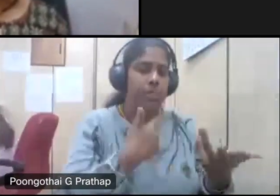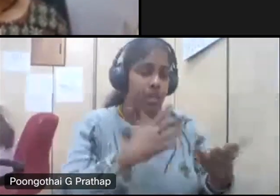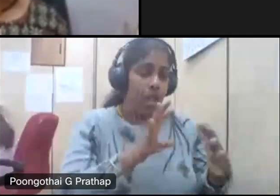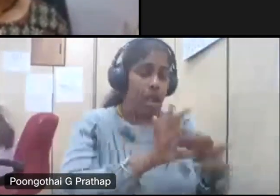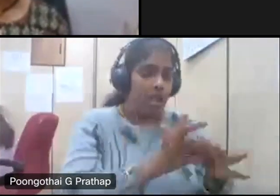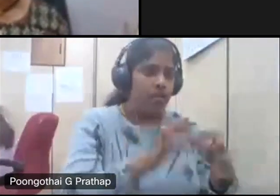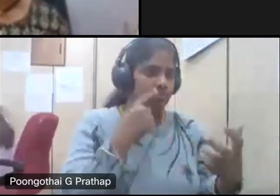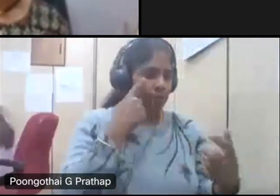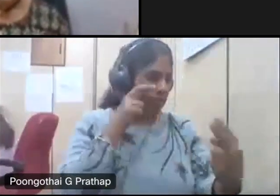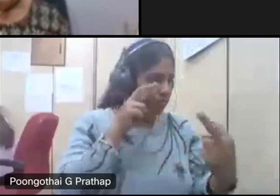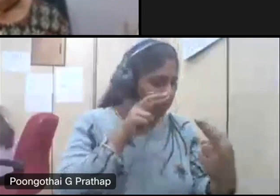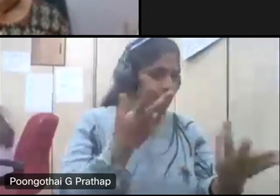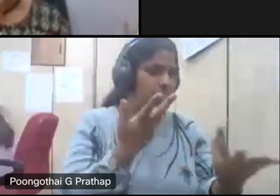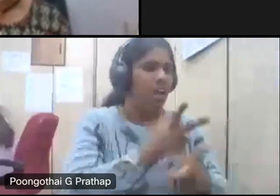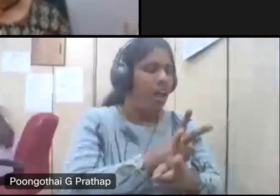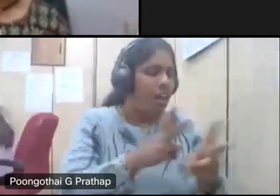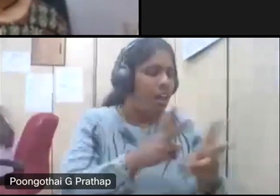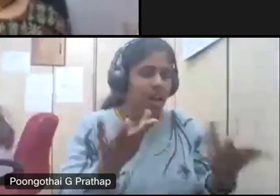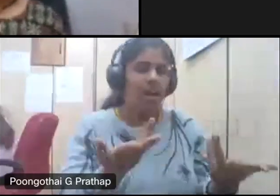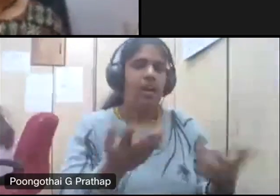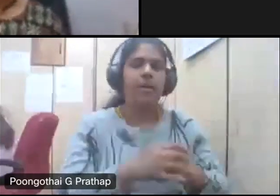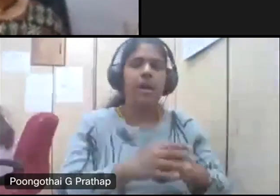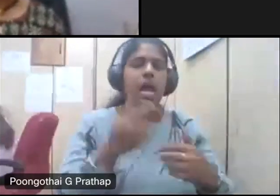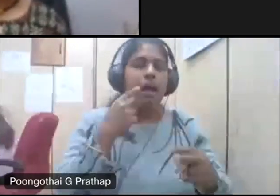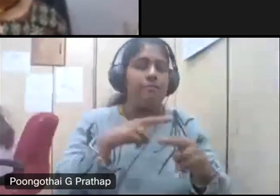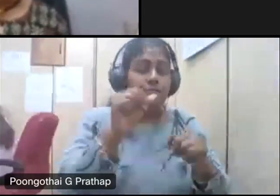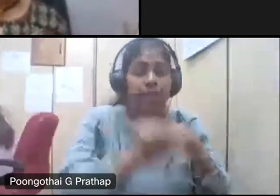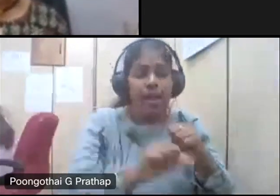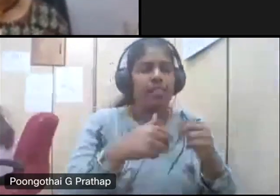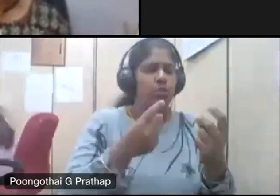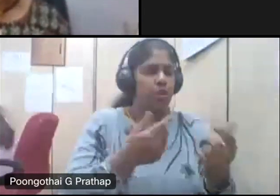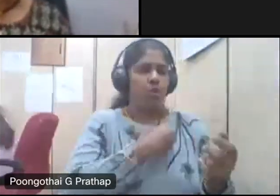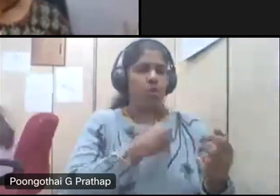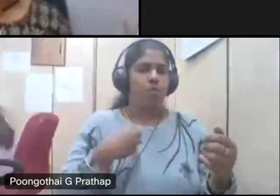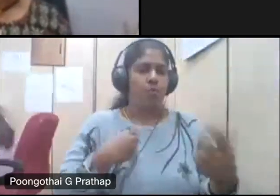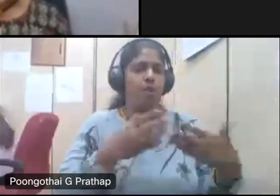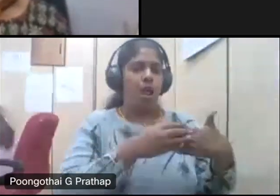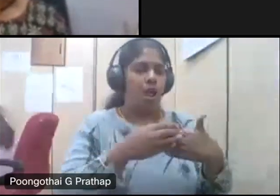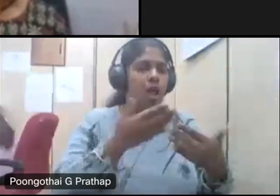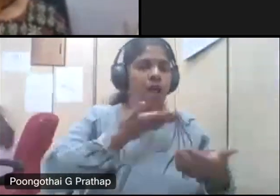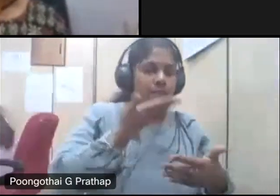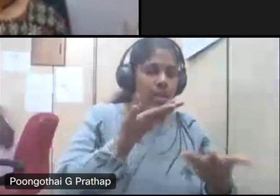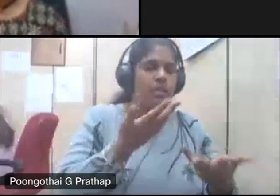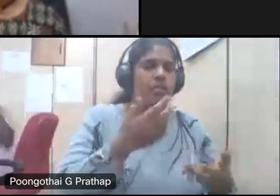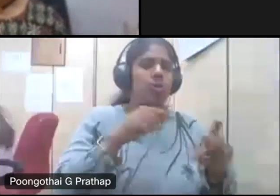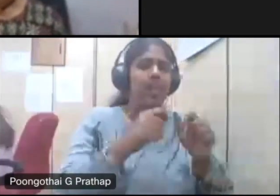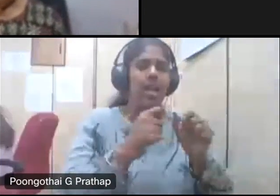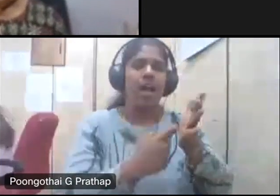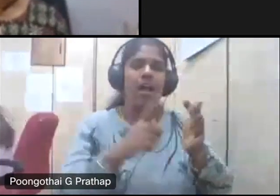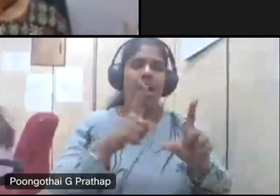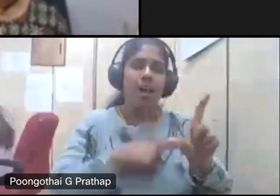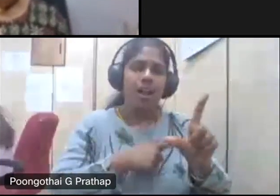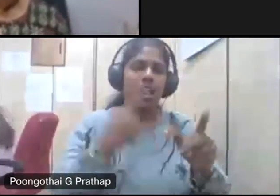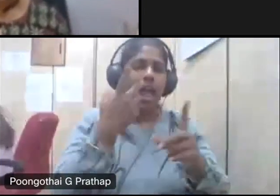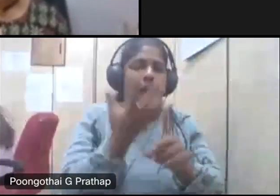abnormality which needs immediate attention and treatment. Otherwise, The early intervention program can be started once